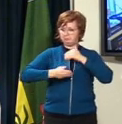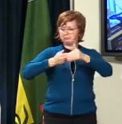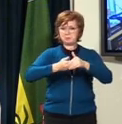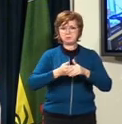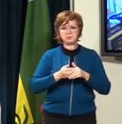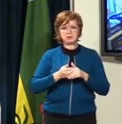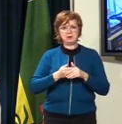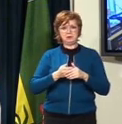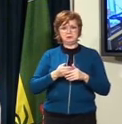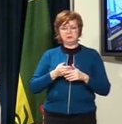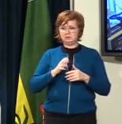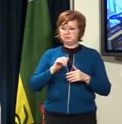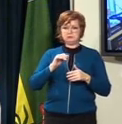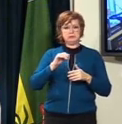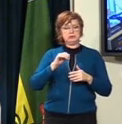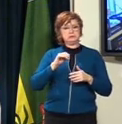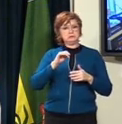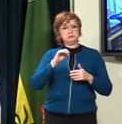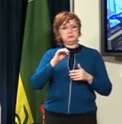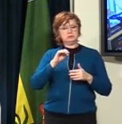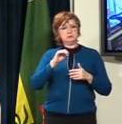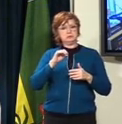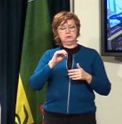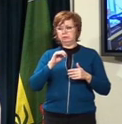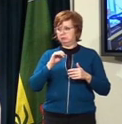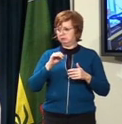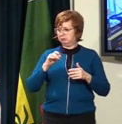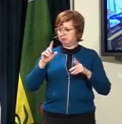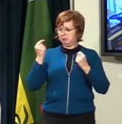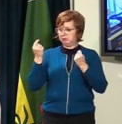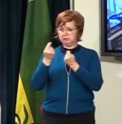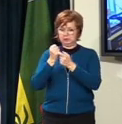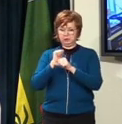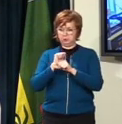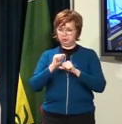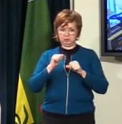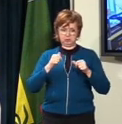circumstances, and are really pulling together to be able to make